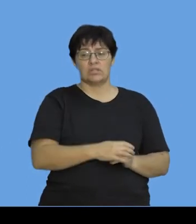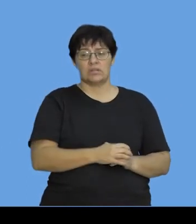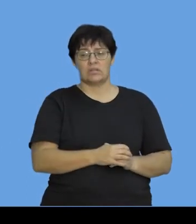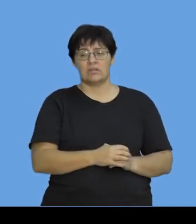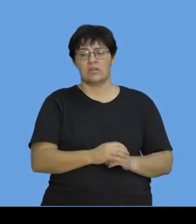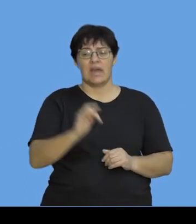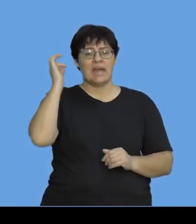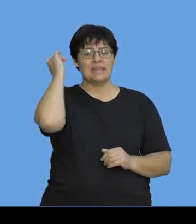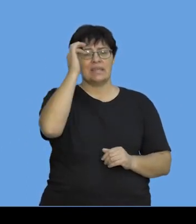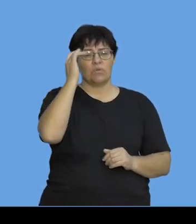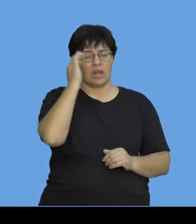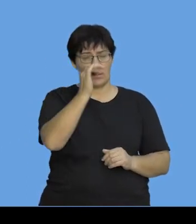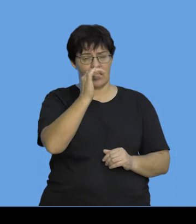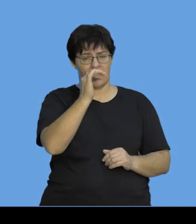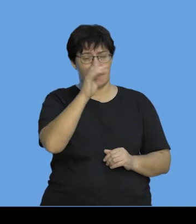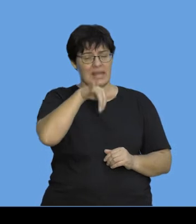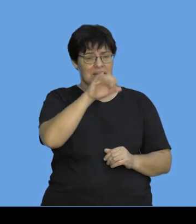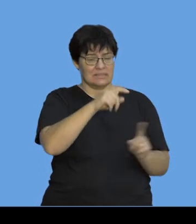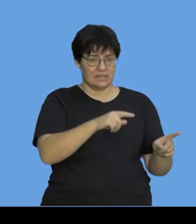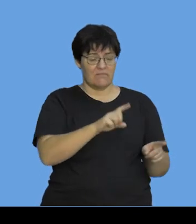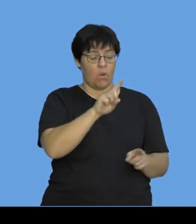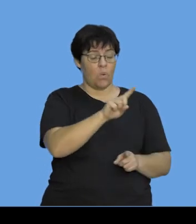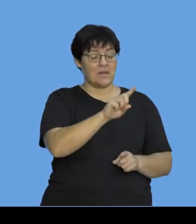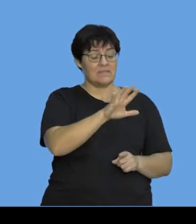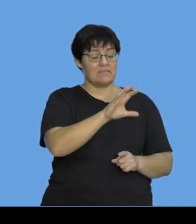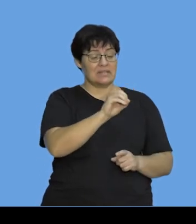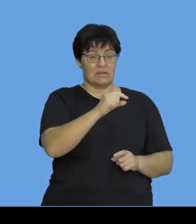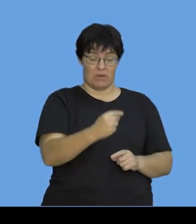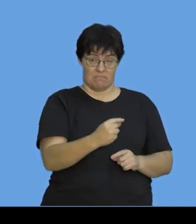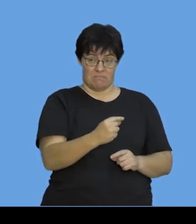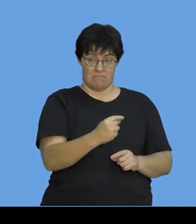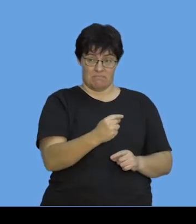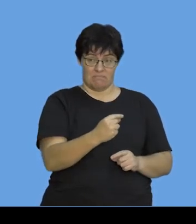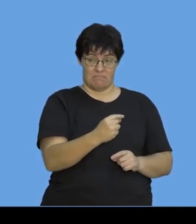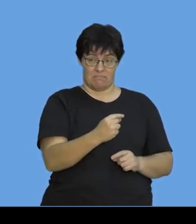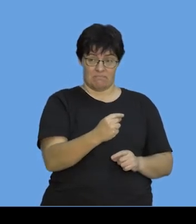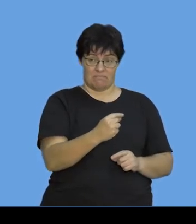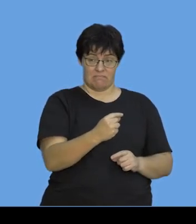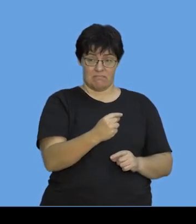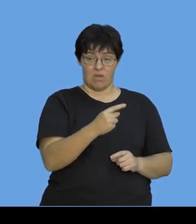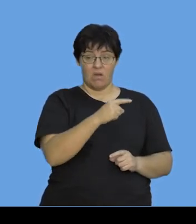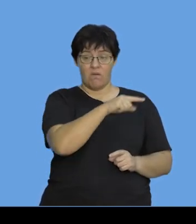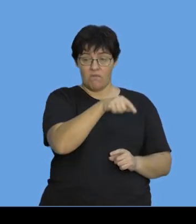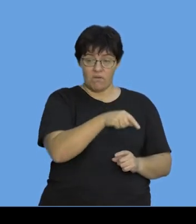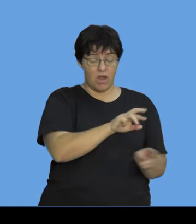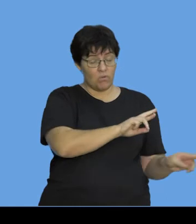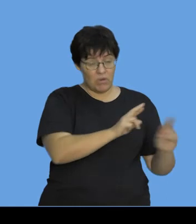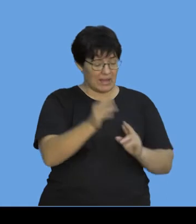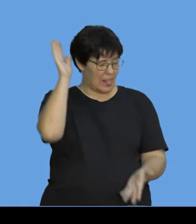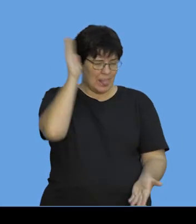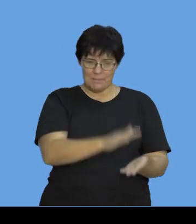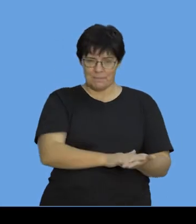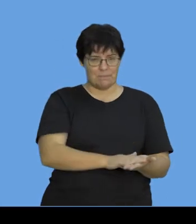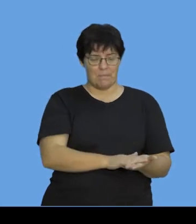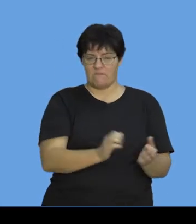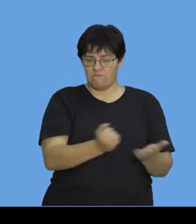the theoretical yield of iron if 150 grams of the ore reacts completely? So if